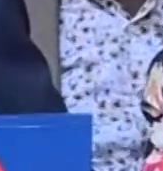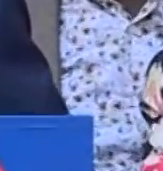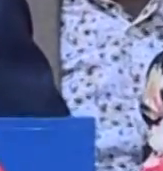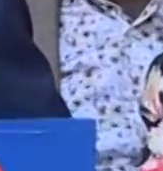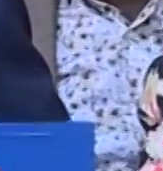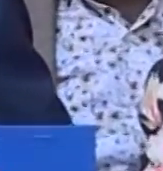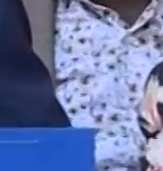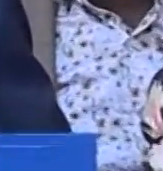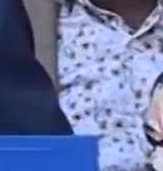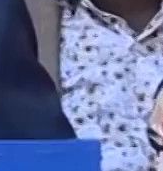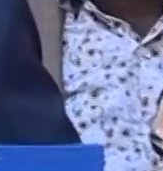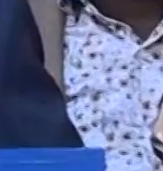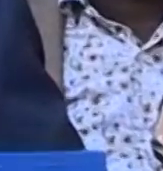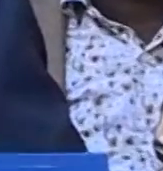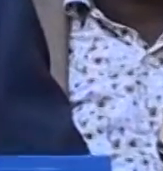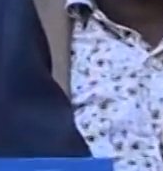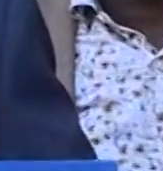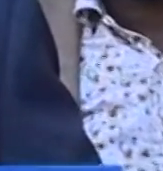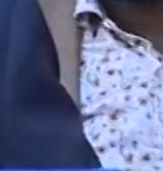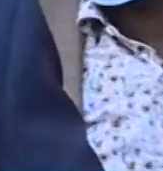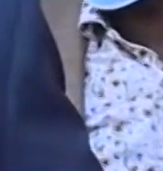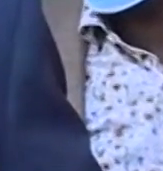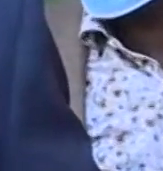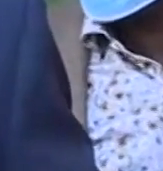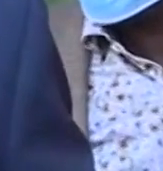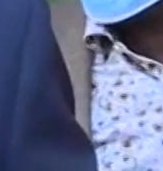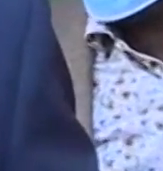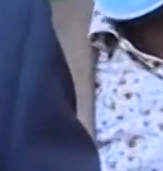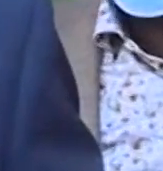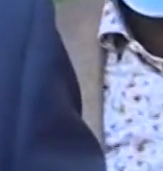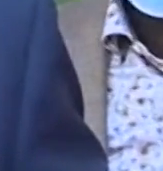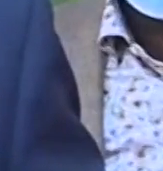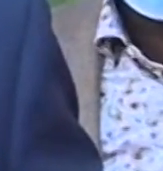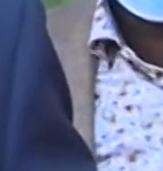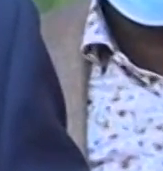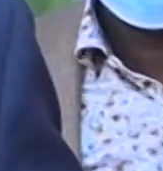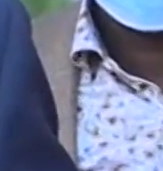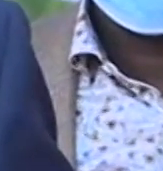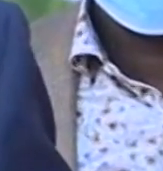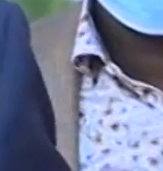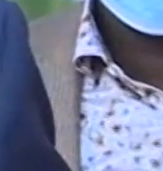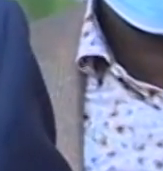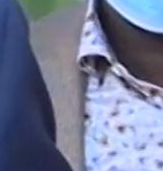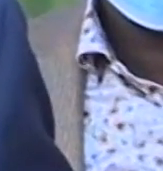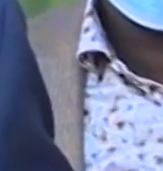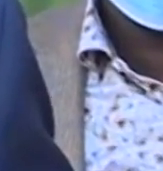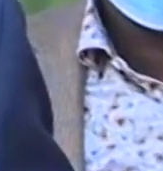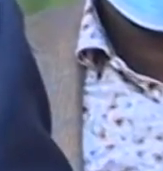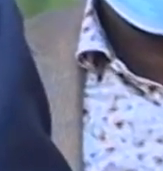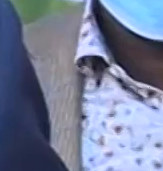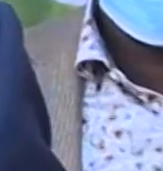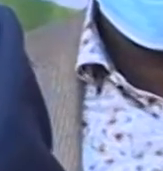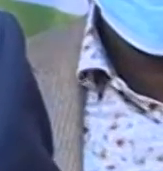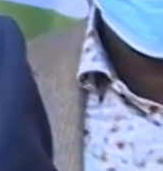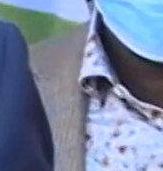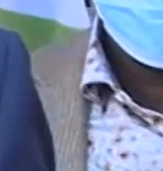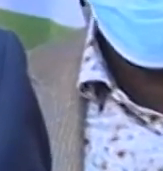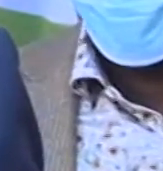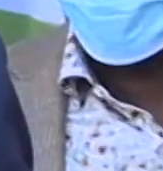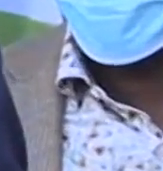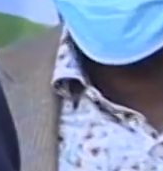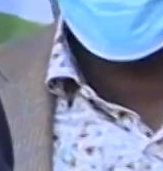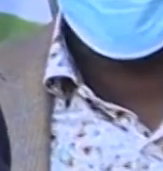This is the second time we in Kiambu are hosting the Ministry of Health delegation